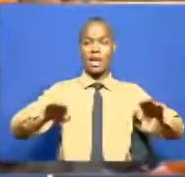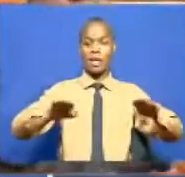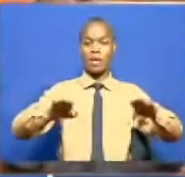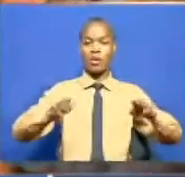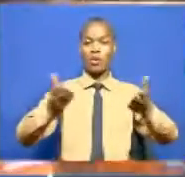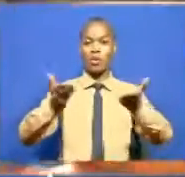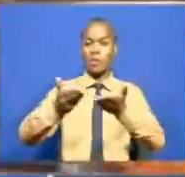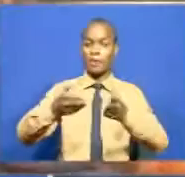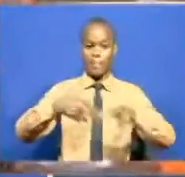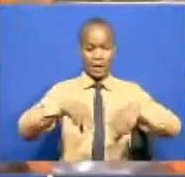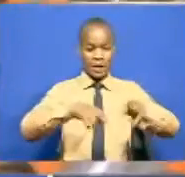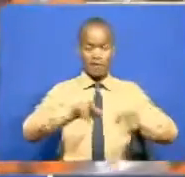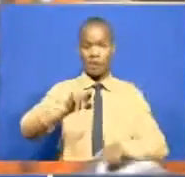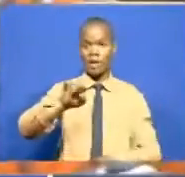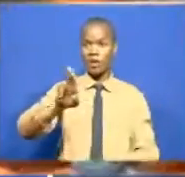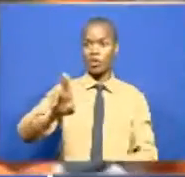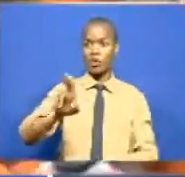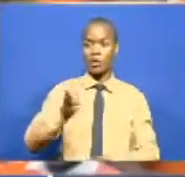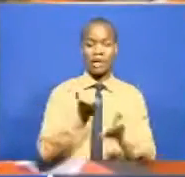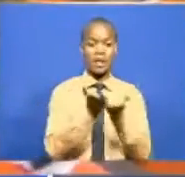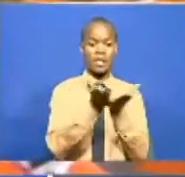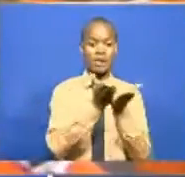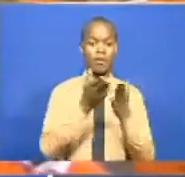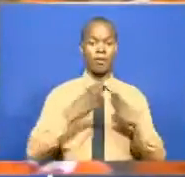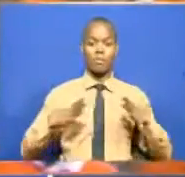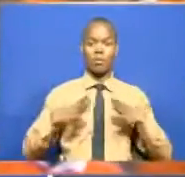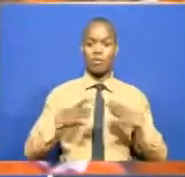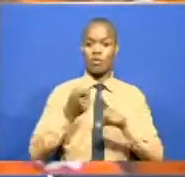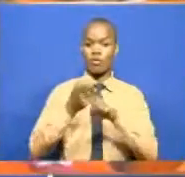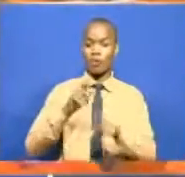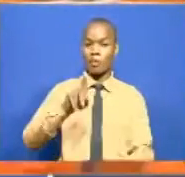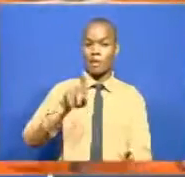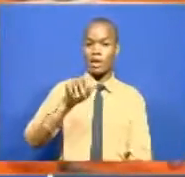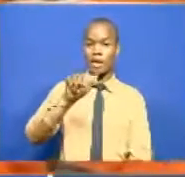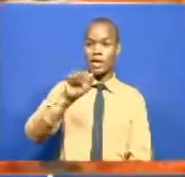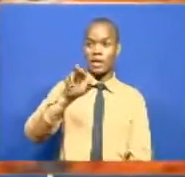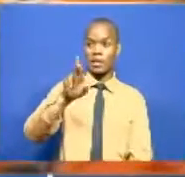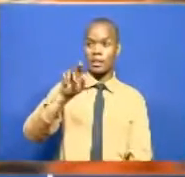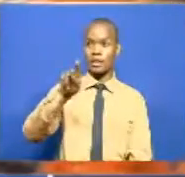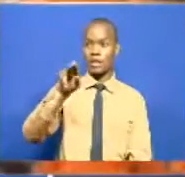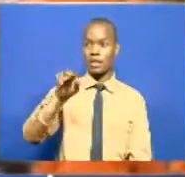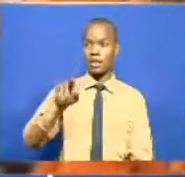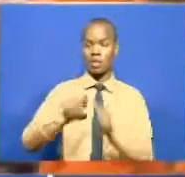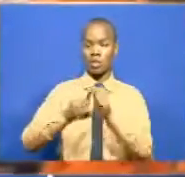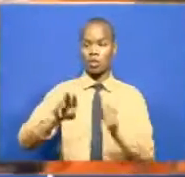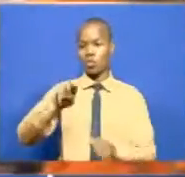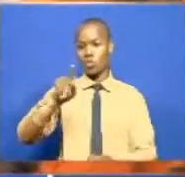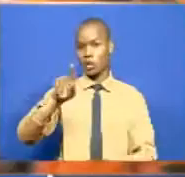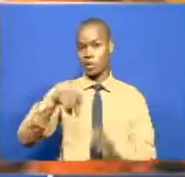river queue, which will also serve pupils who cross over from Kasarani to Mwiki Primary.